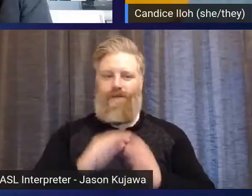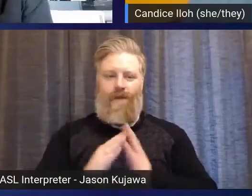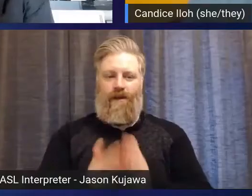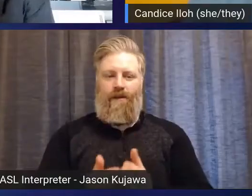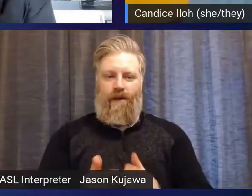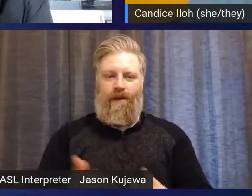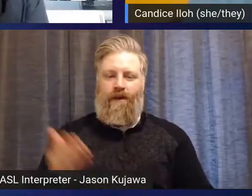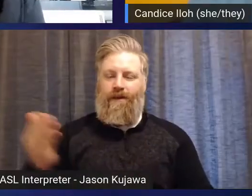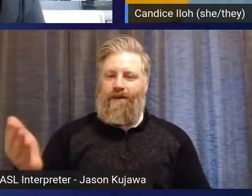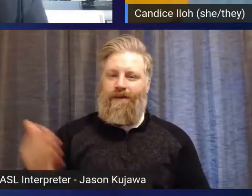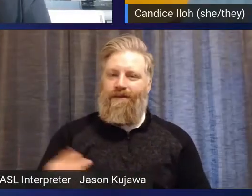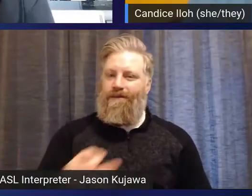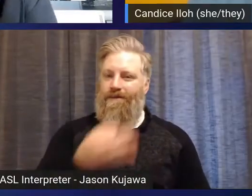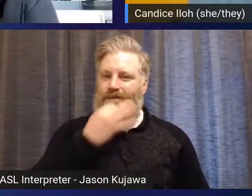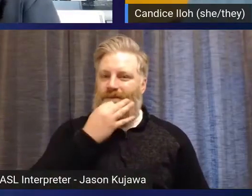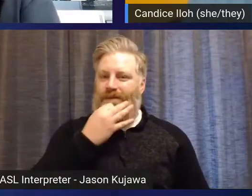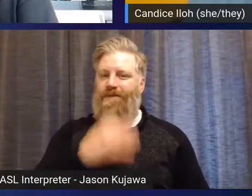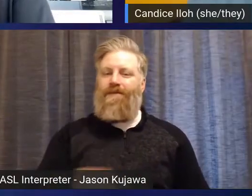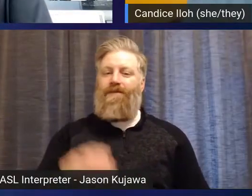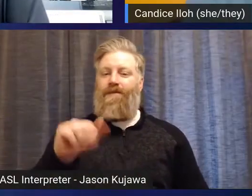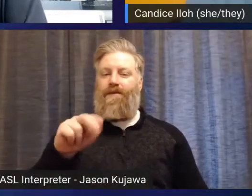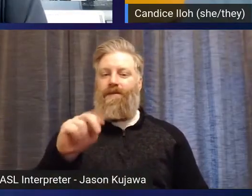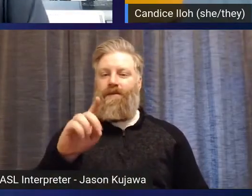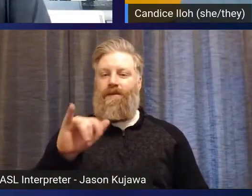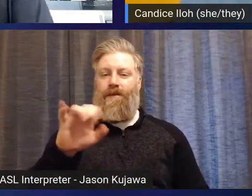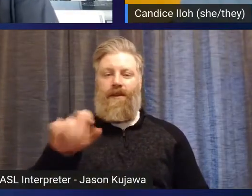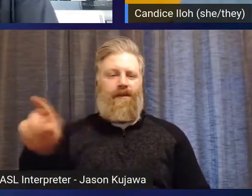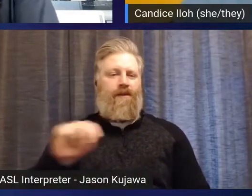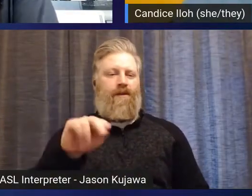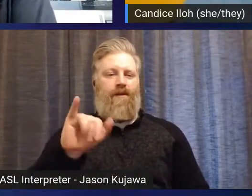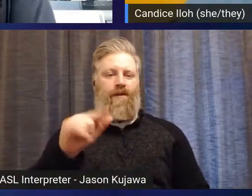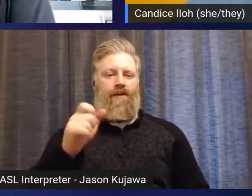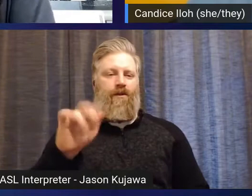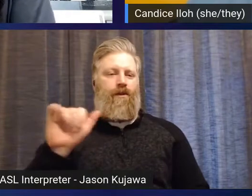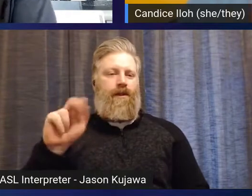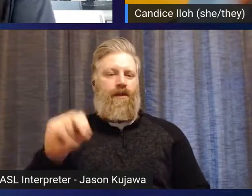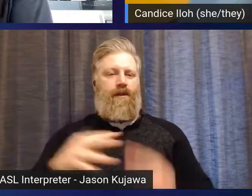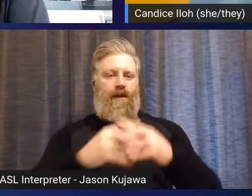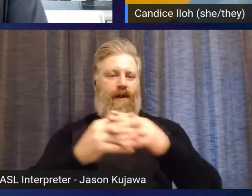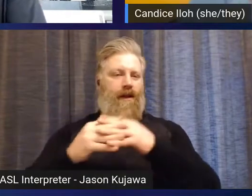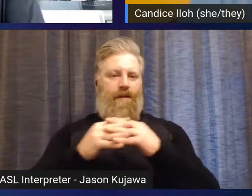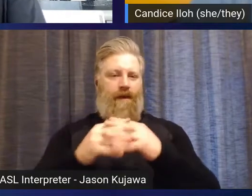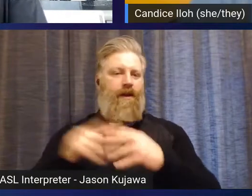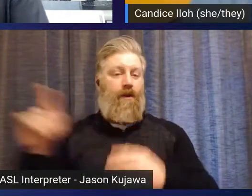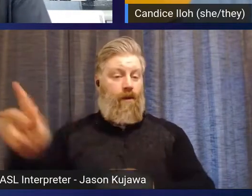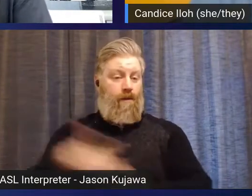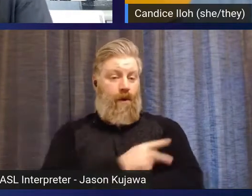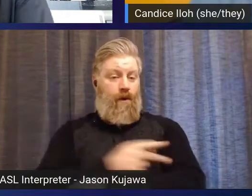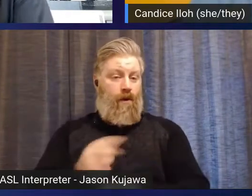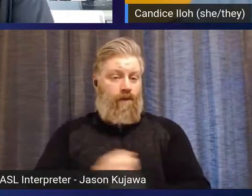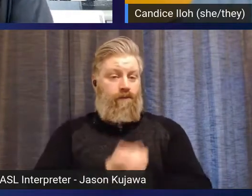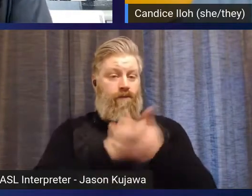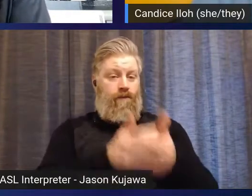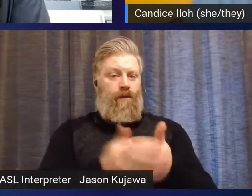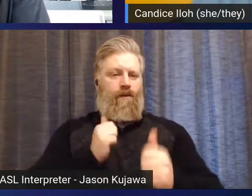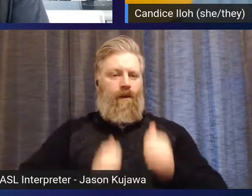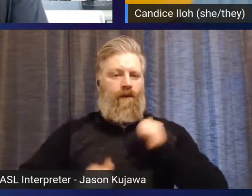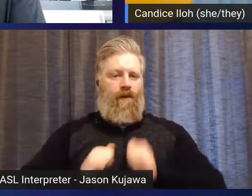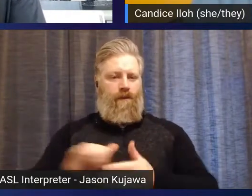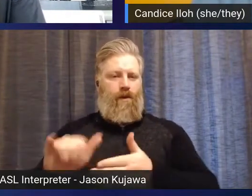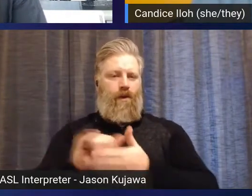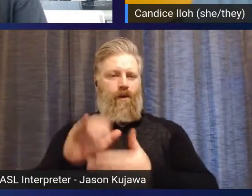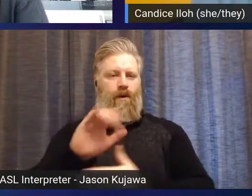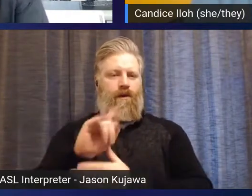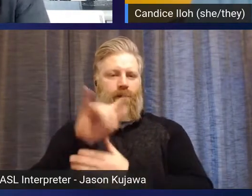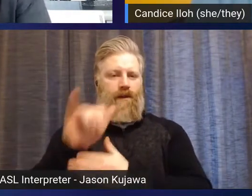times. Candace is a Nigerian-American who has performed her poetry at the New Eureka Poets Cafe in New York City, the Women in Poetry and